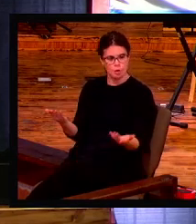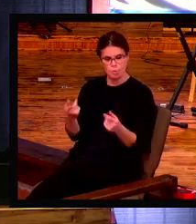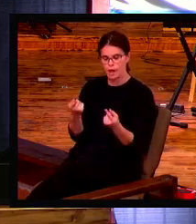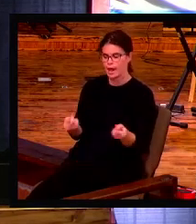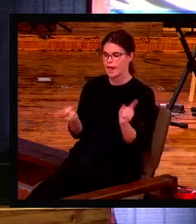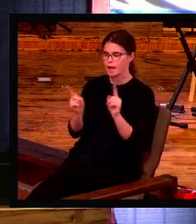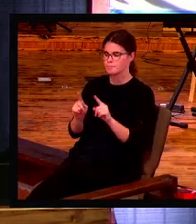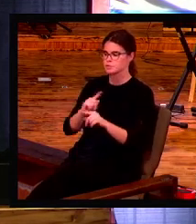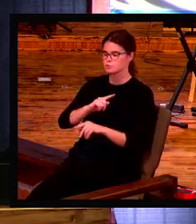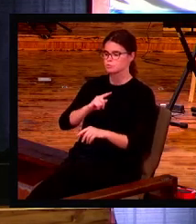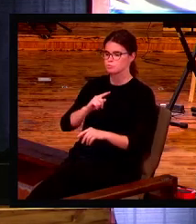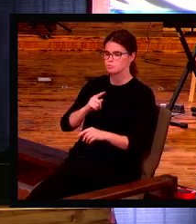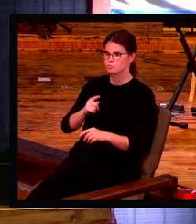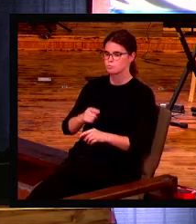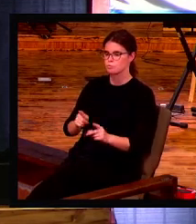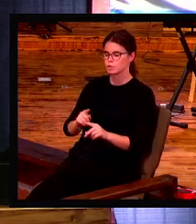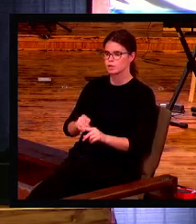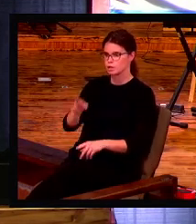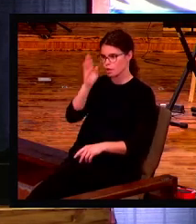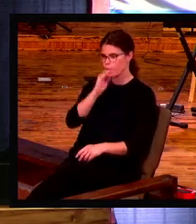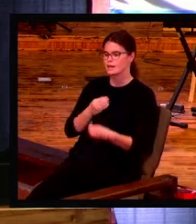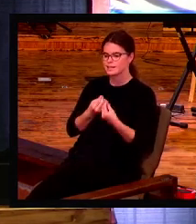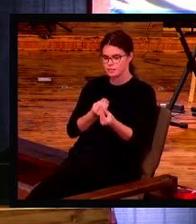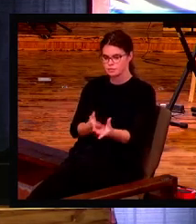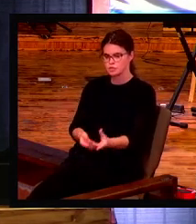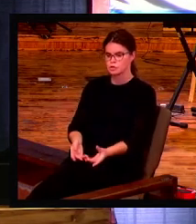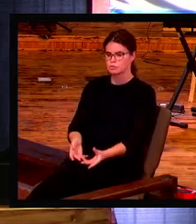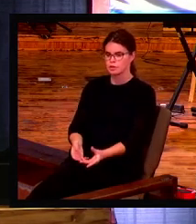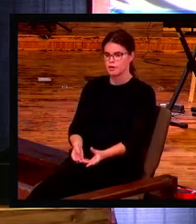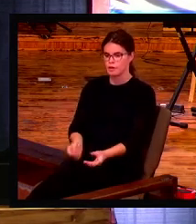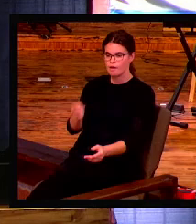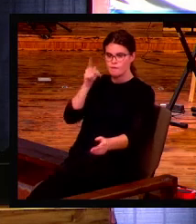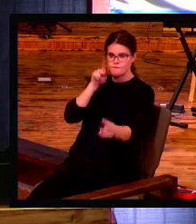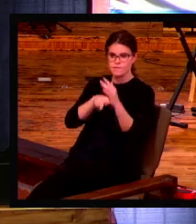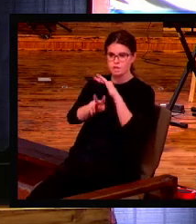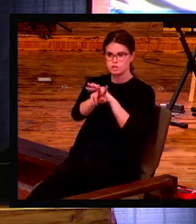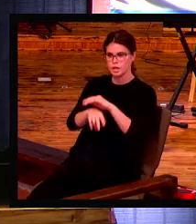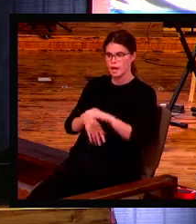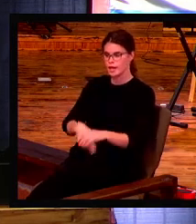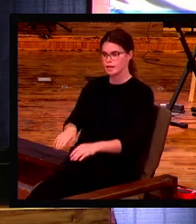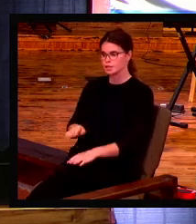God gives you that vision and you go to take a step of faith in that direction? What happens?